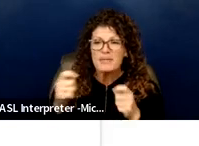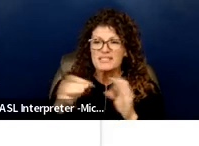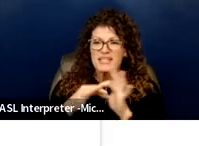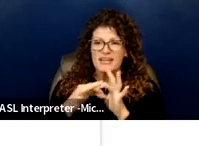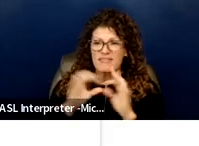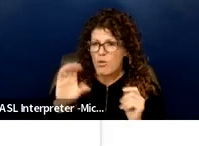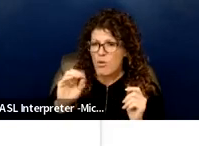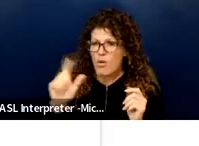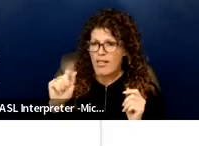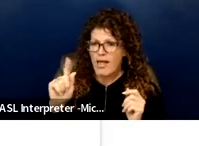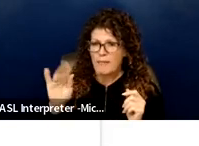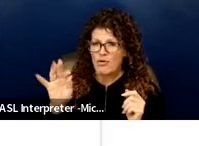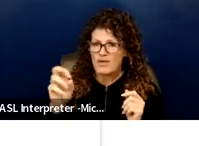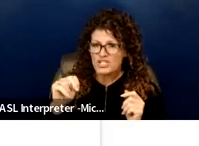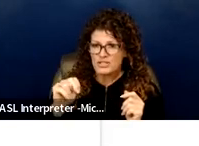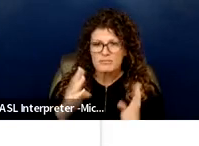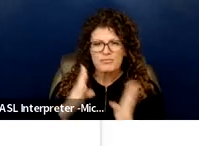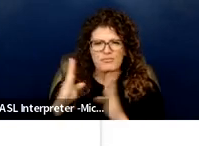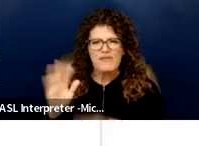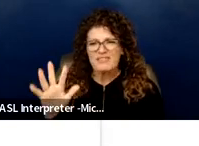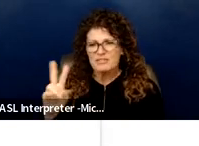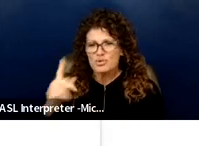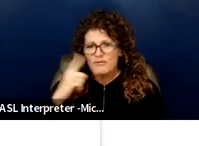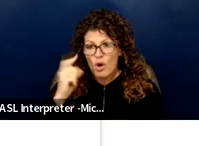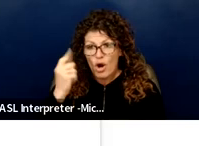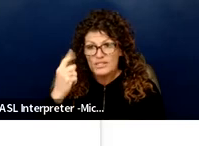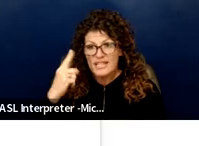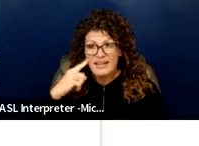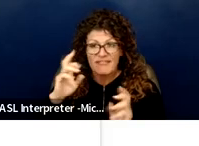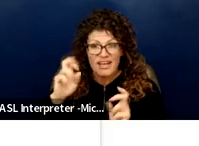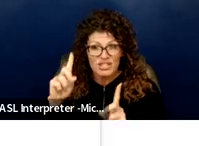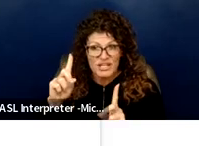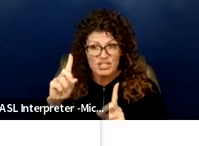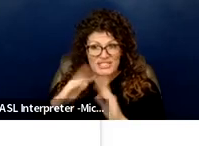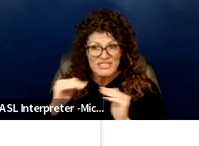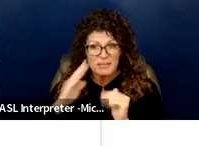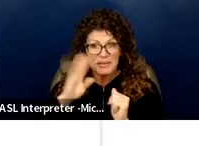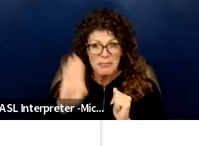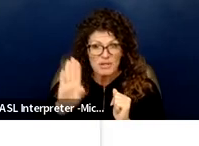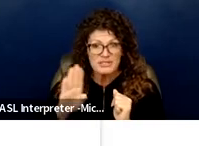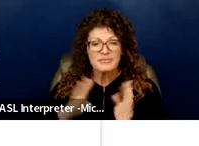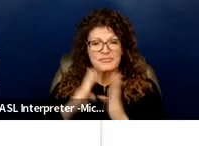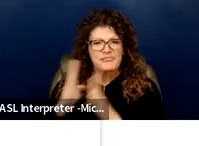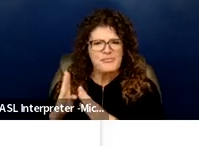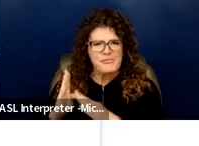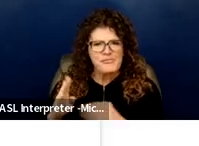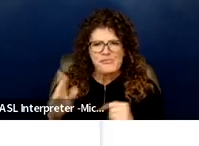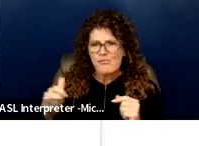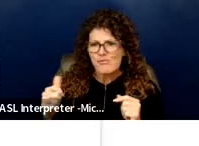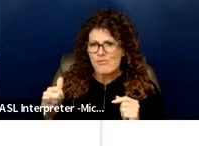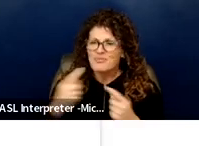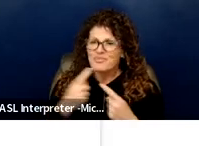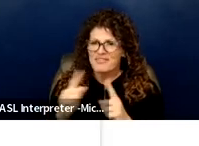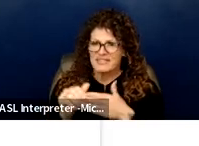collaboration, 52 in understanding of education system in Boston, and 10 in